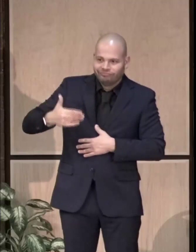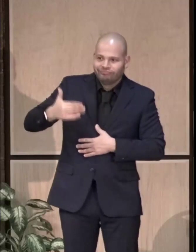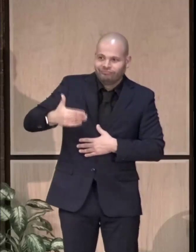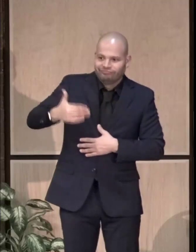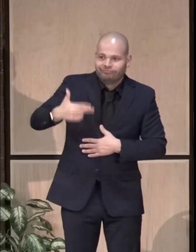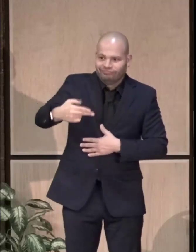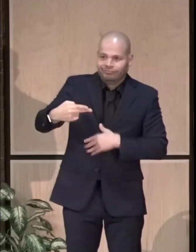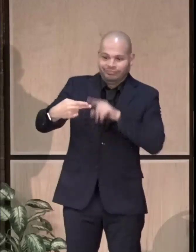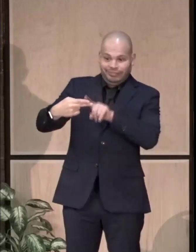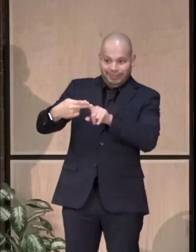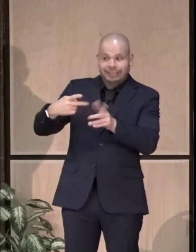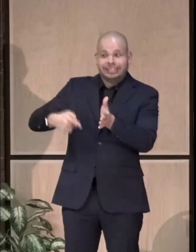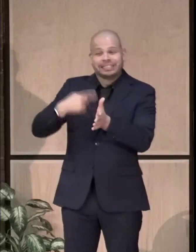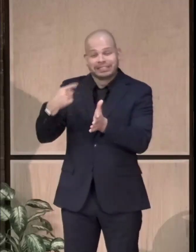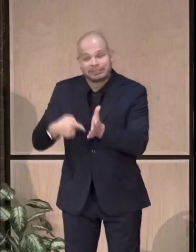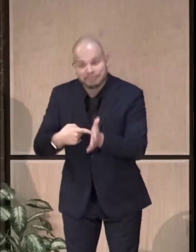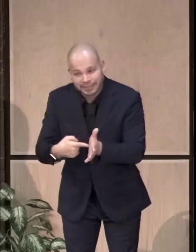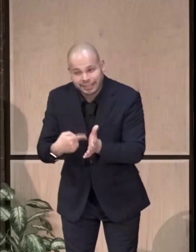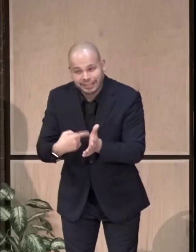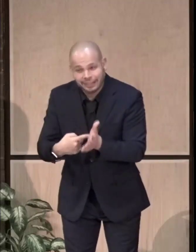generally possibly inebriated.